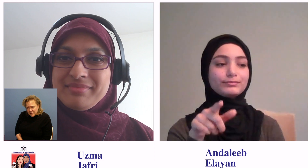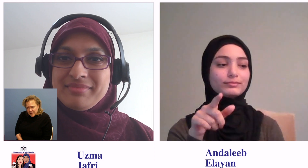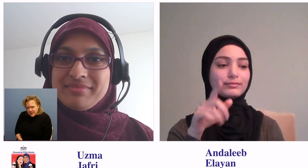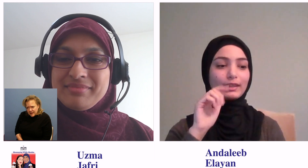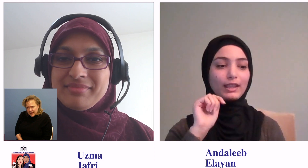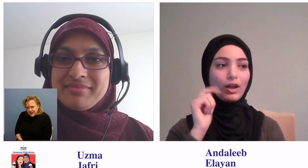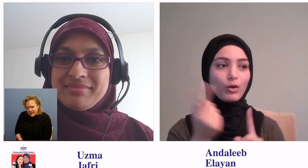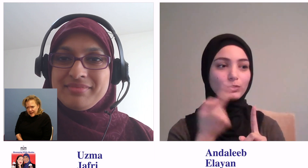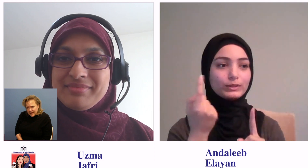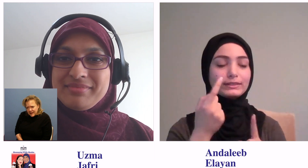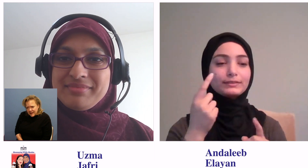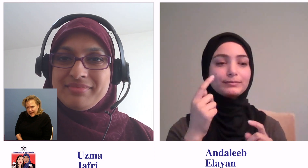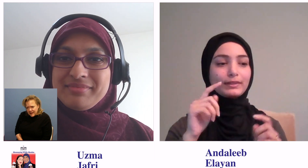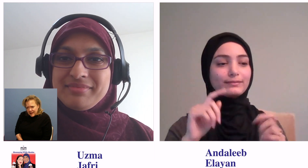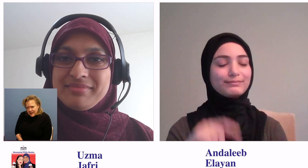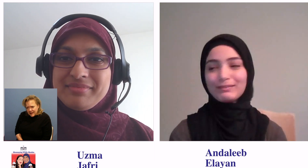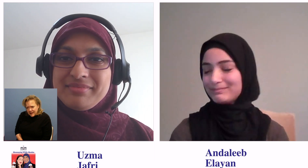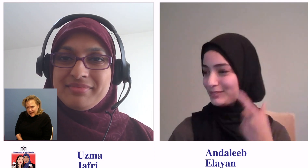let me think.